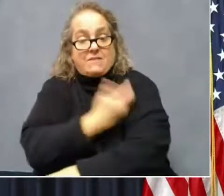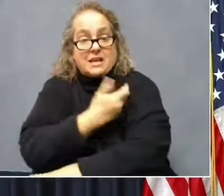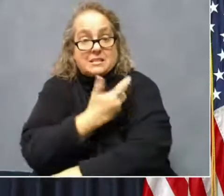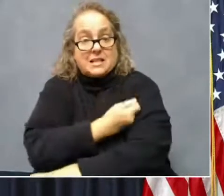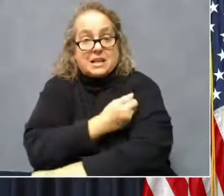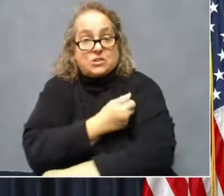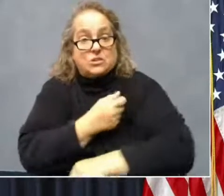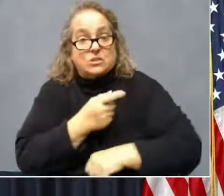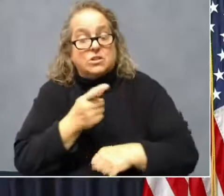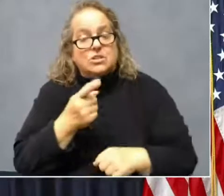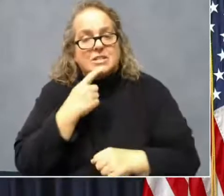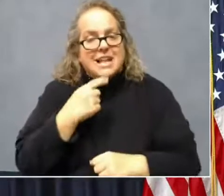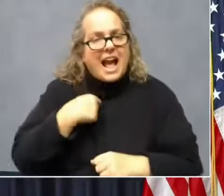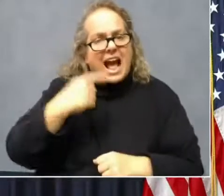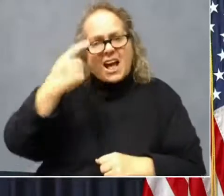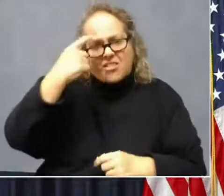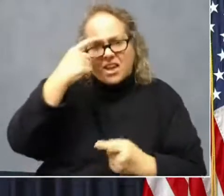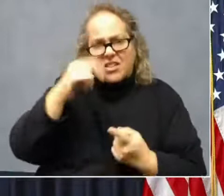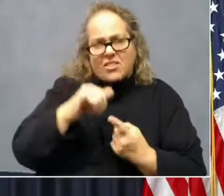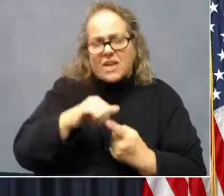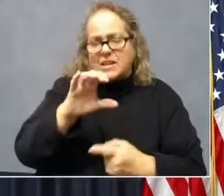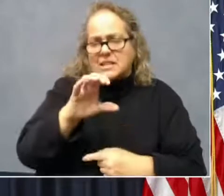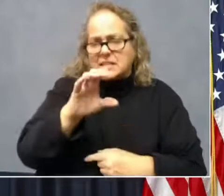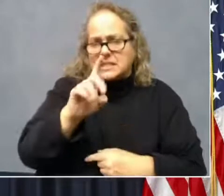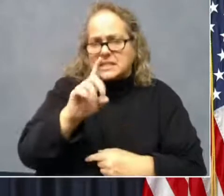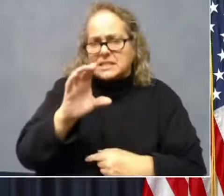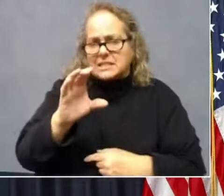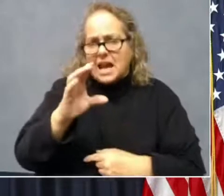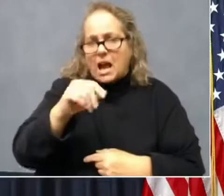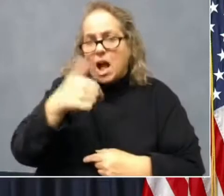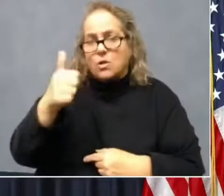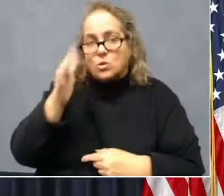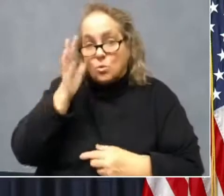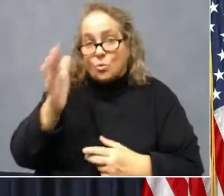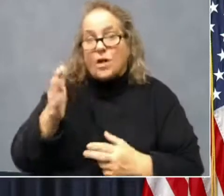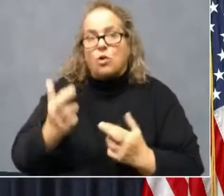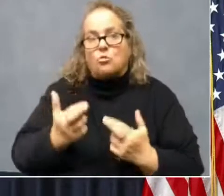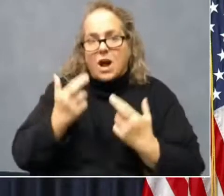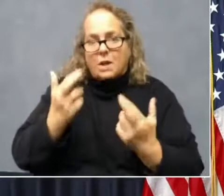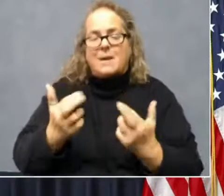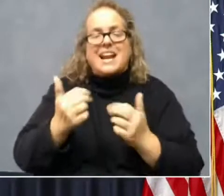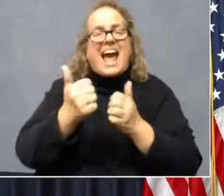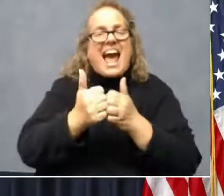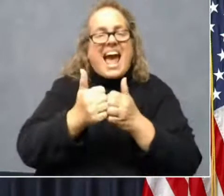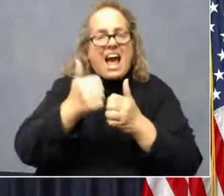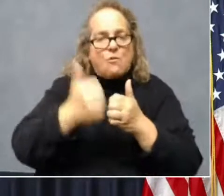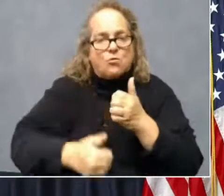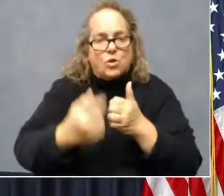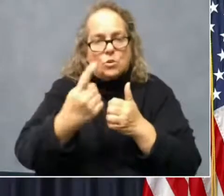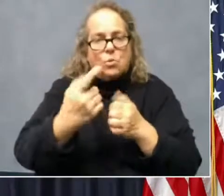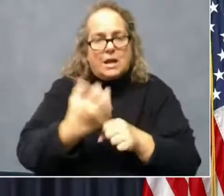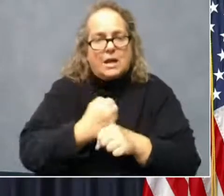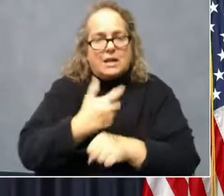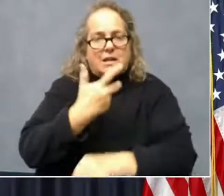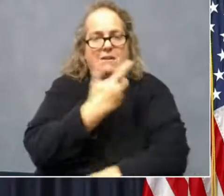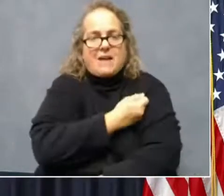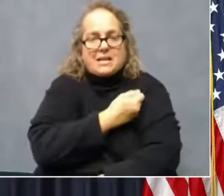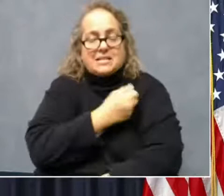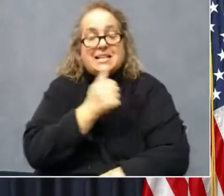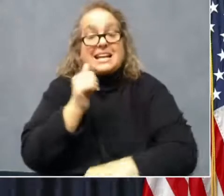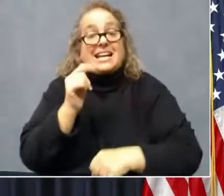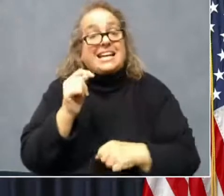that the CDC and others will recommend that everybody get vaccinated. It does appear that you can